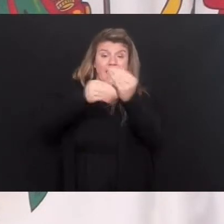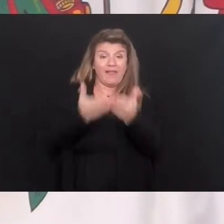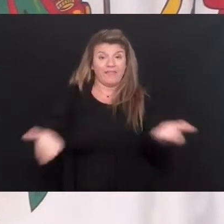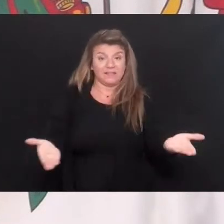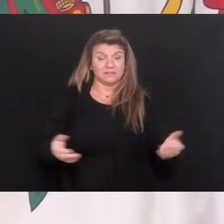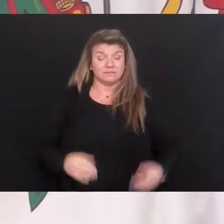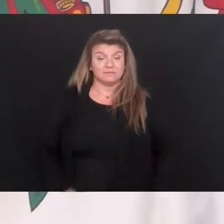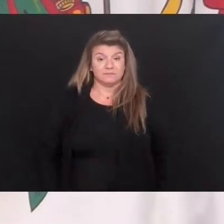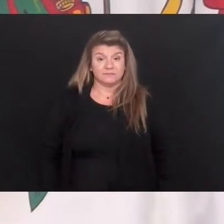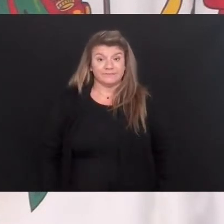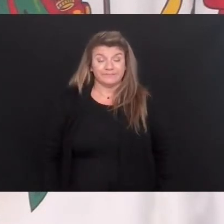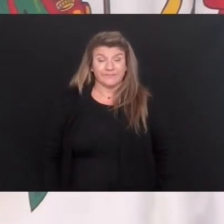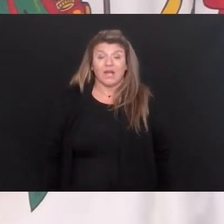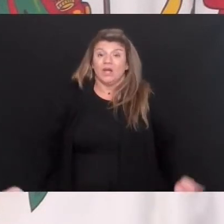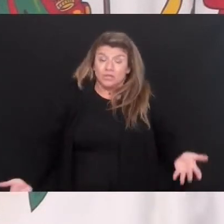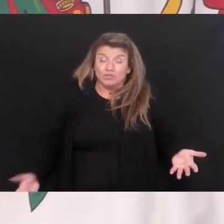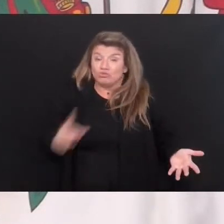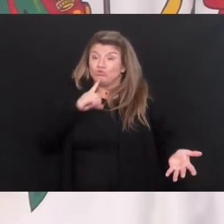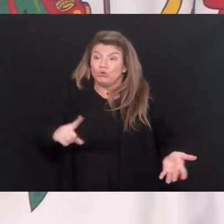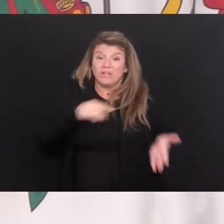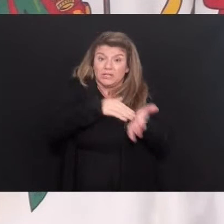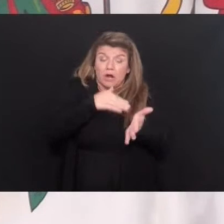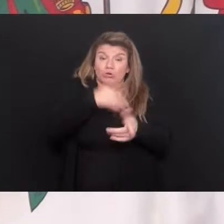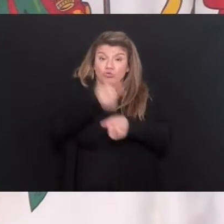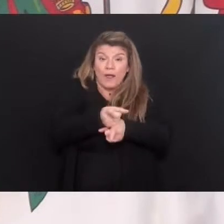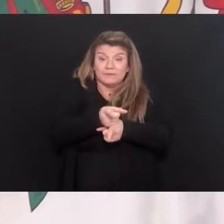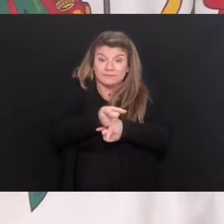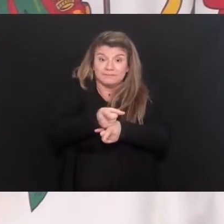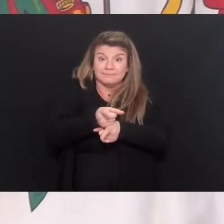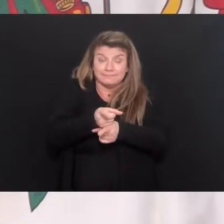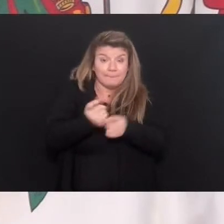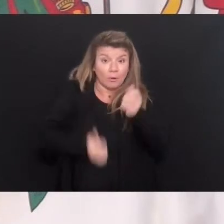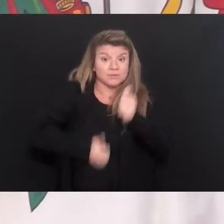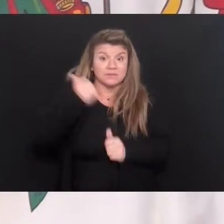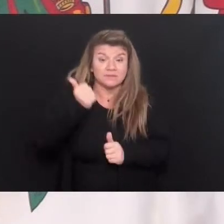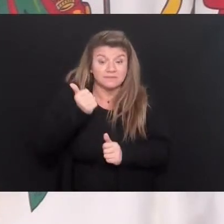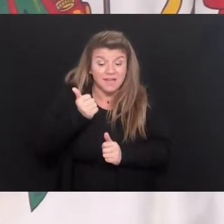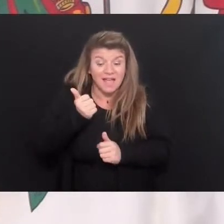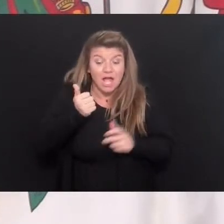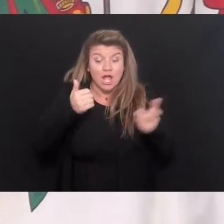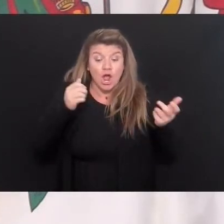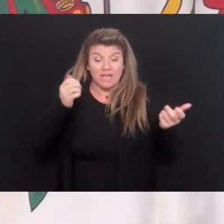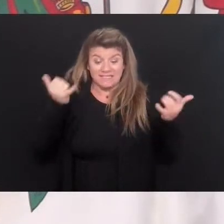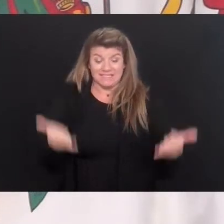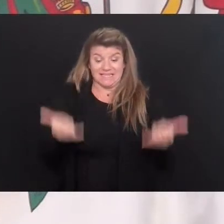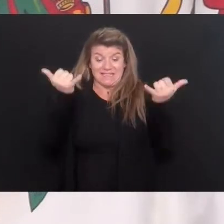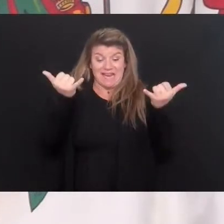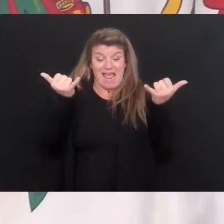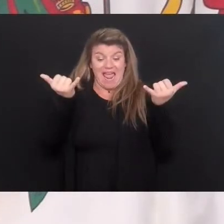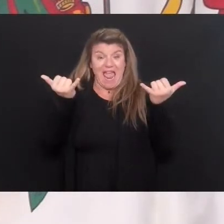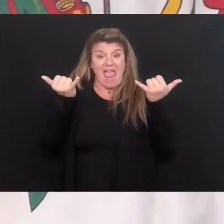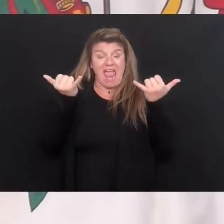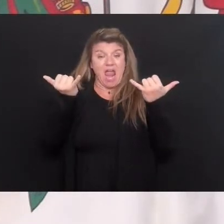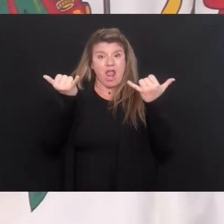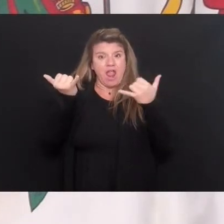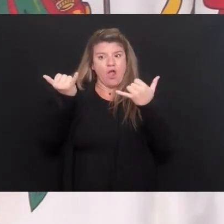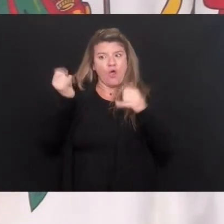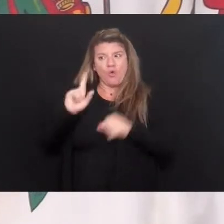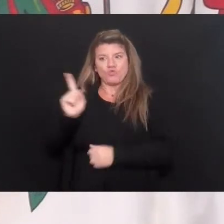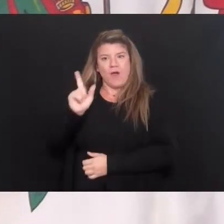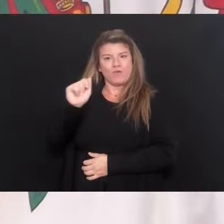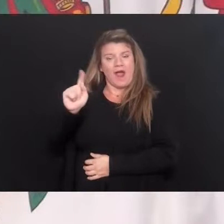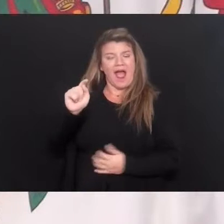he's right. He's right. For the most part, where we are today,